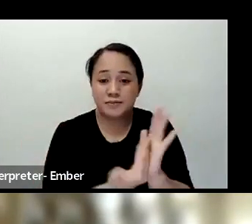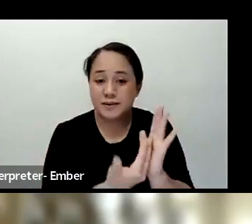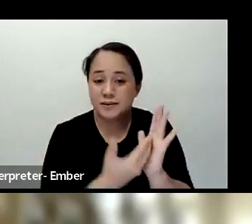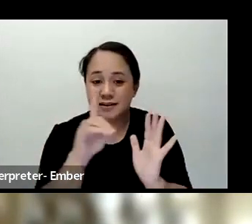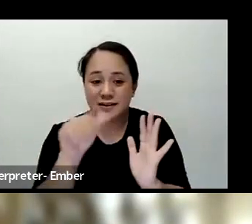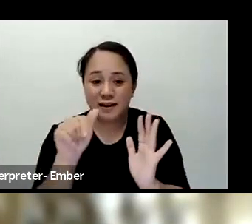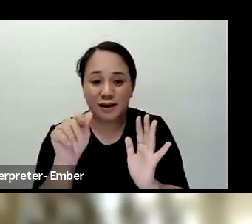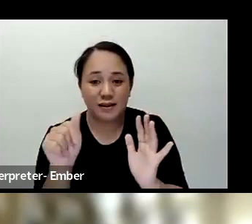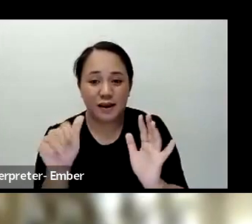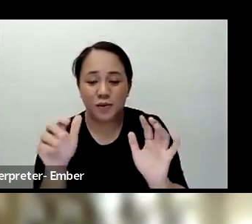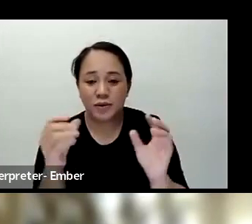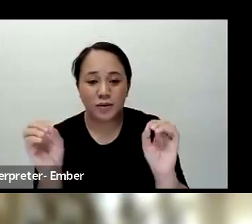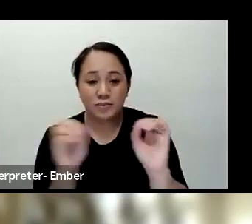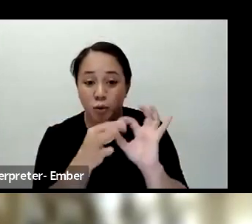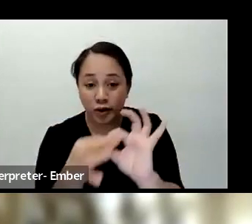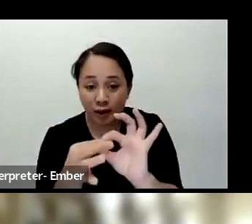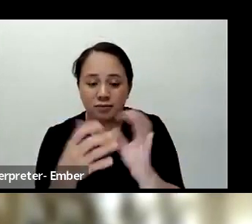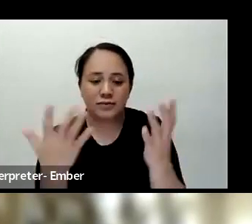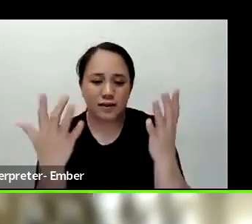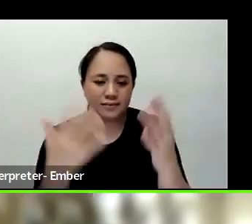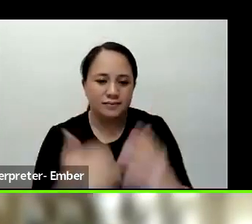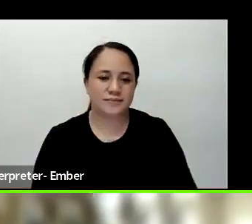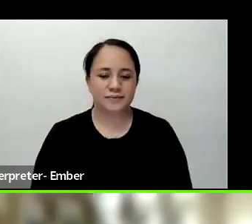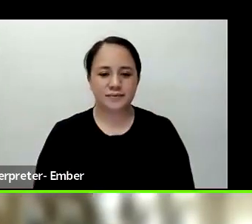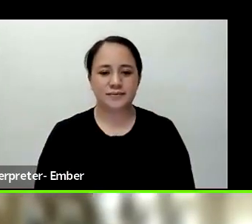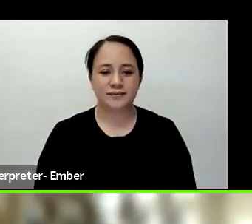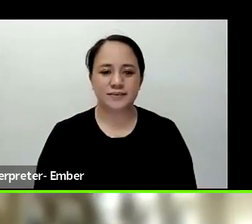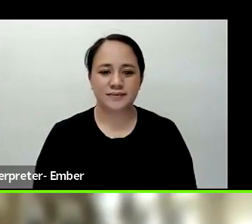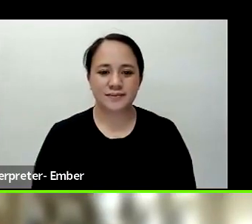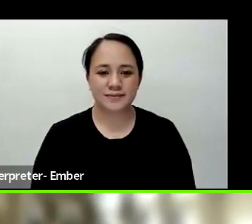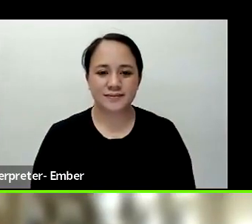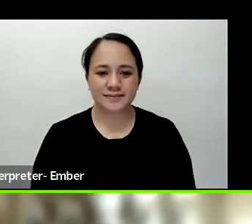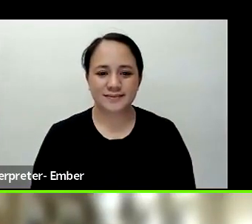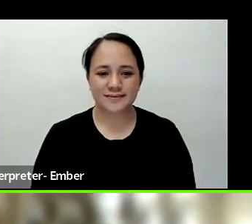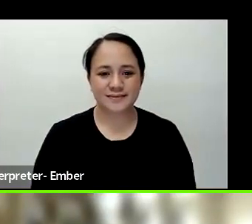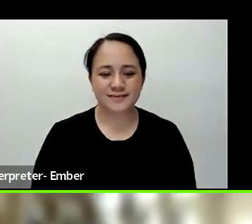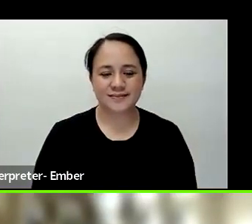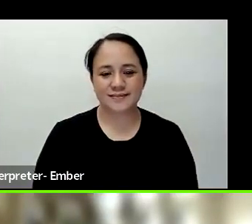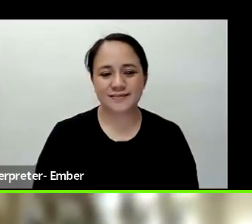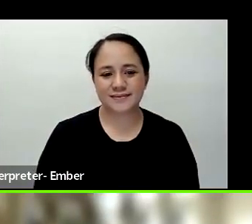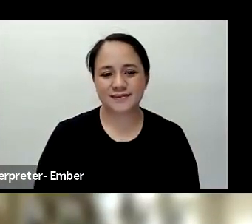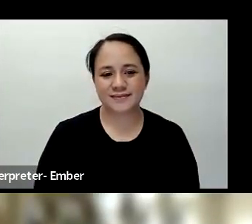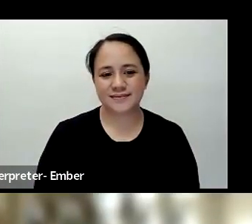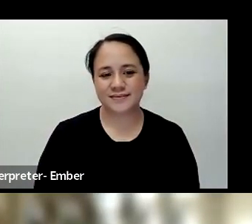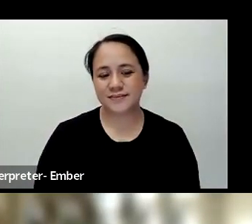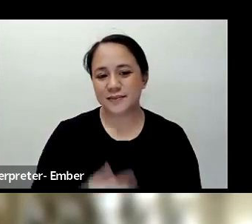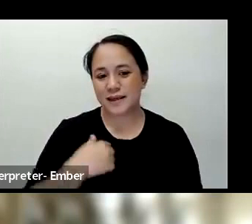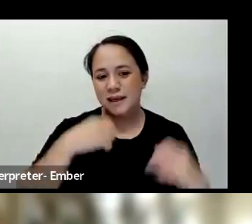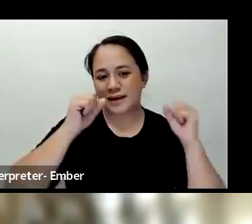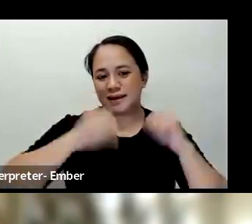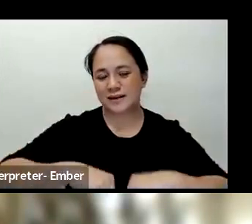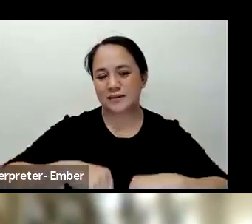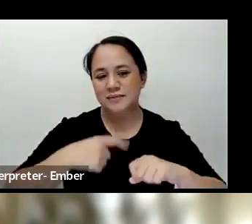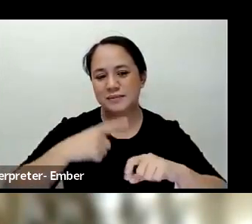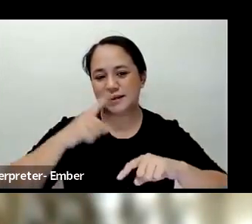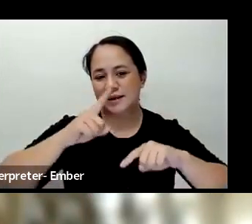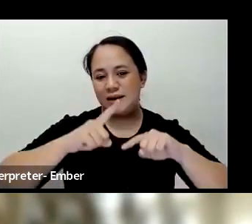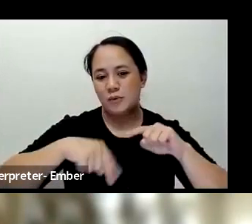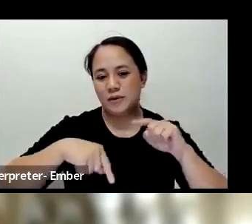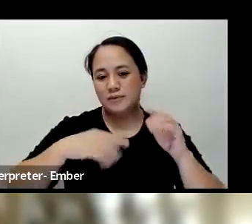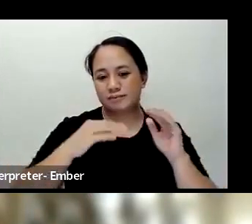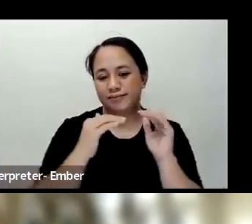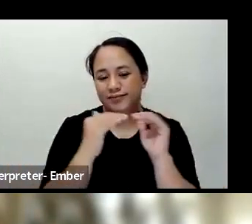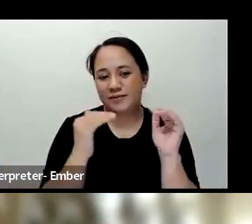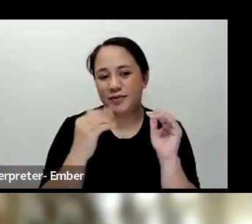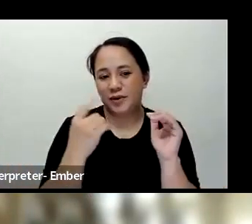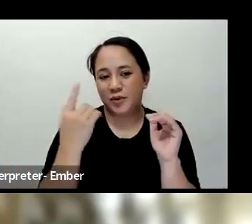have, no. Yes, Dr. Cruz. Yeah, I agree. I want to defer because